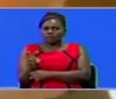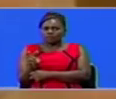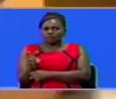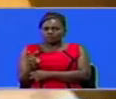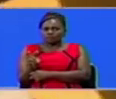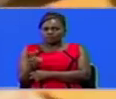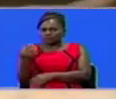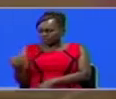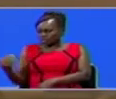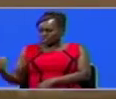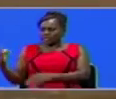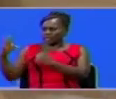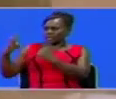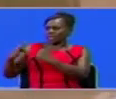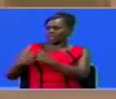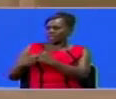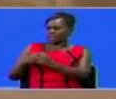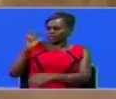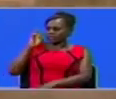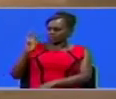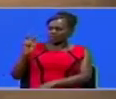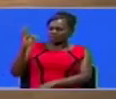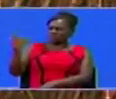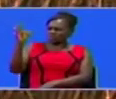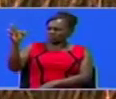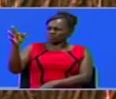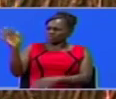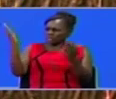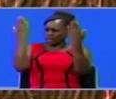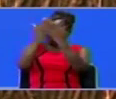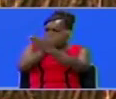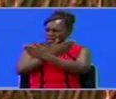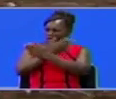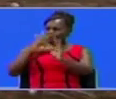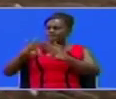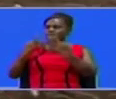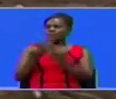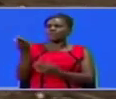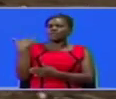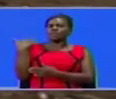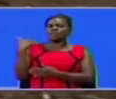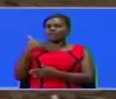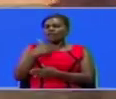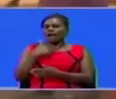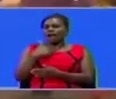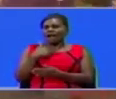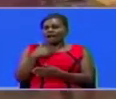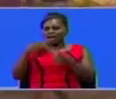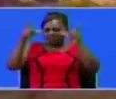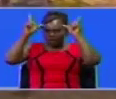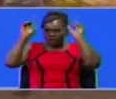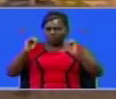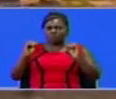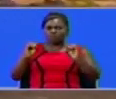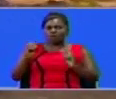His children, eight of them, are now staring at a bleak future. The shed where the family had several cows is empty. The widow is